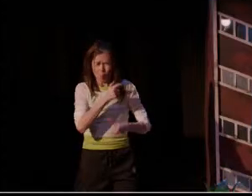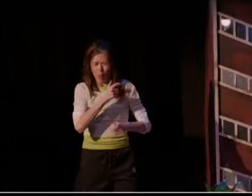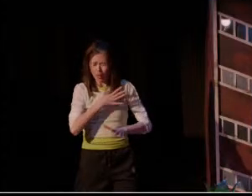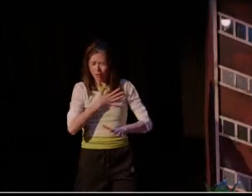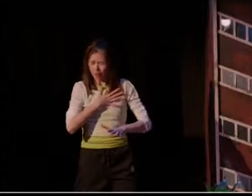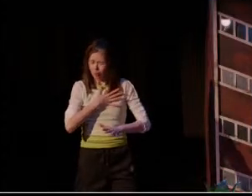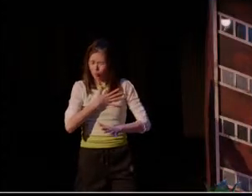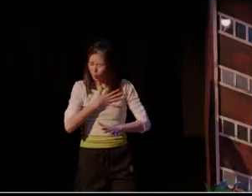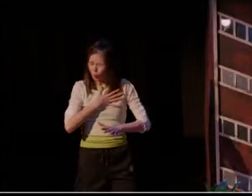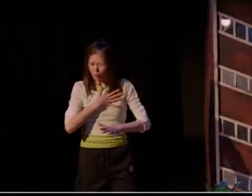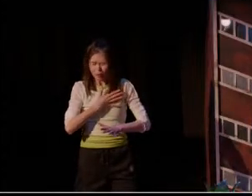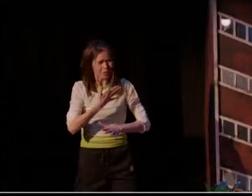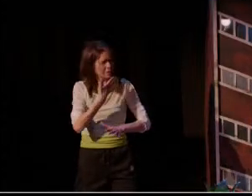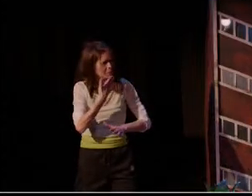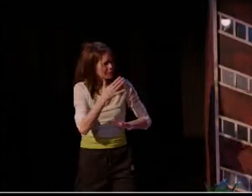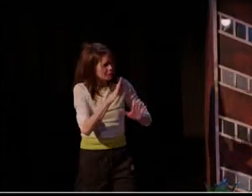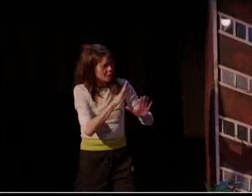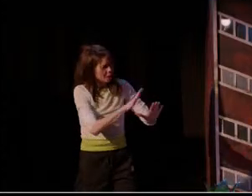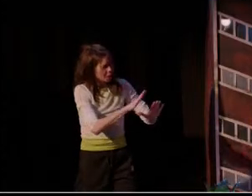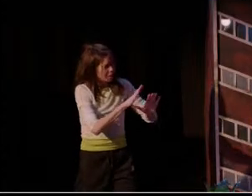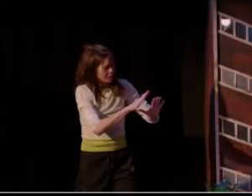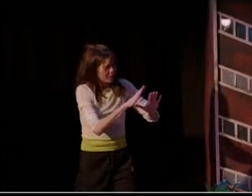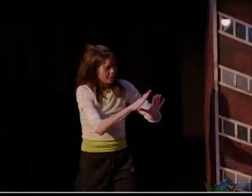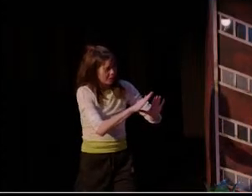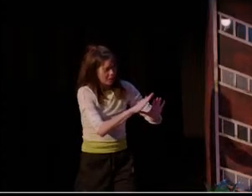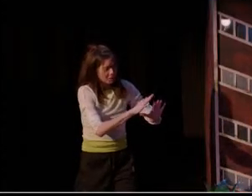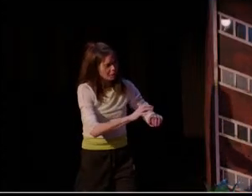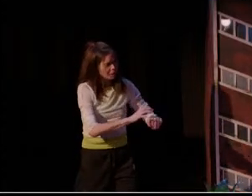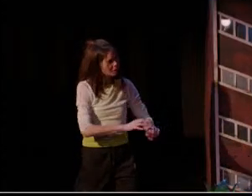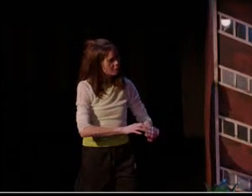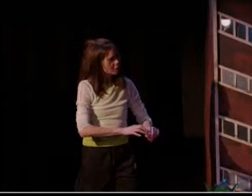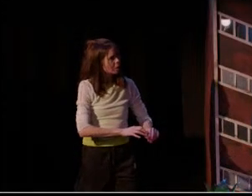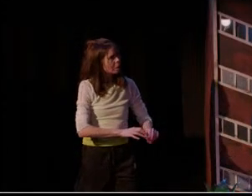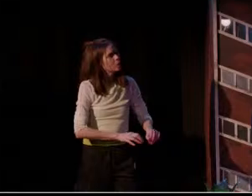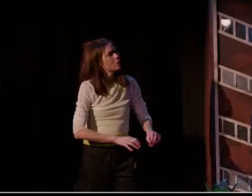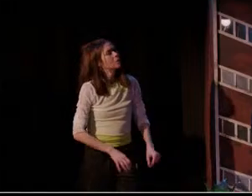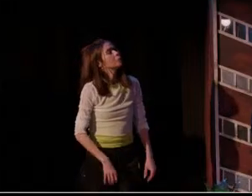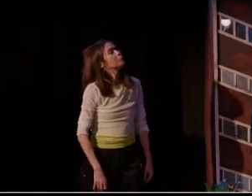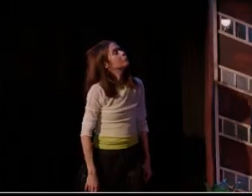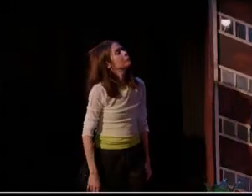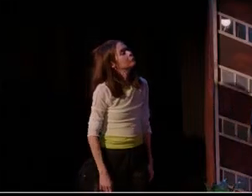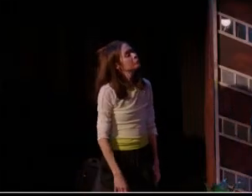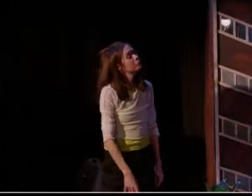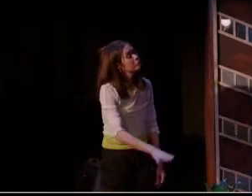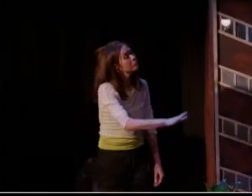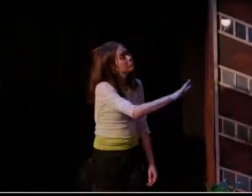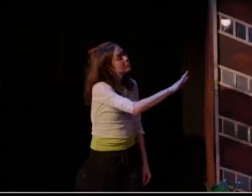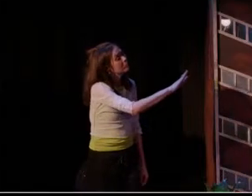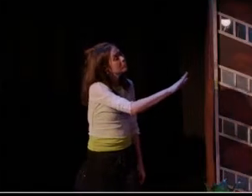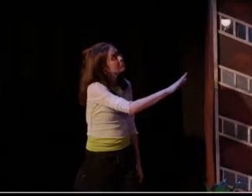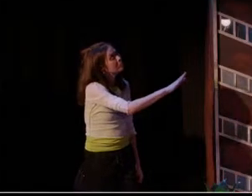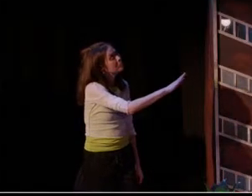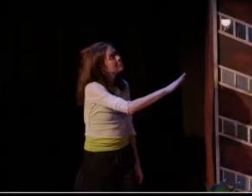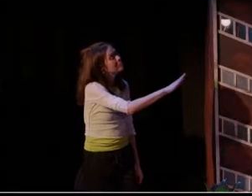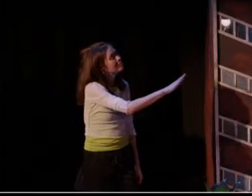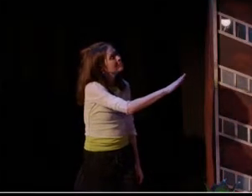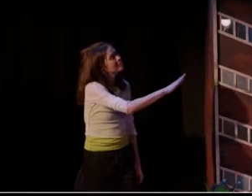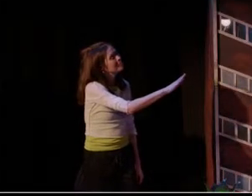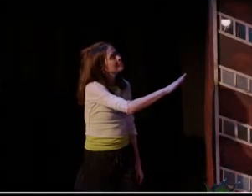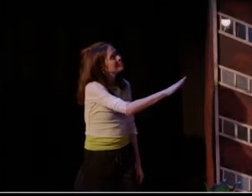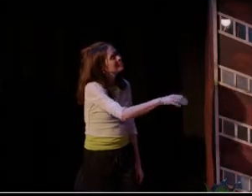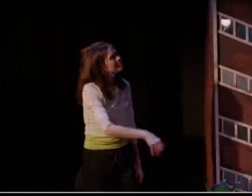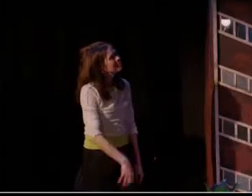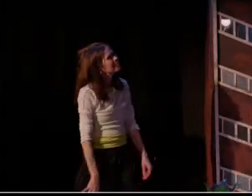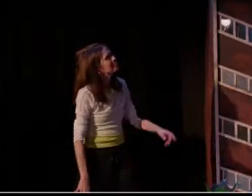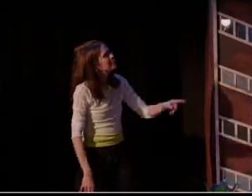mind. Please, I beg, say so less often. It's not right, good lady. You could have spoken 1,000 times, though,